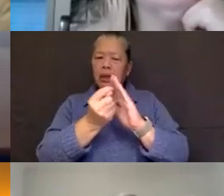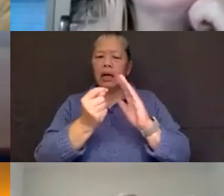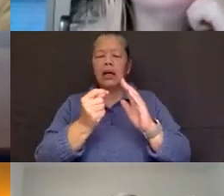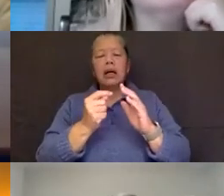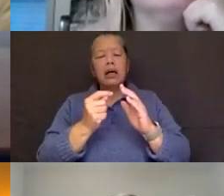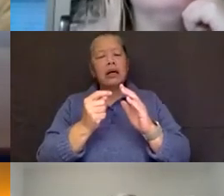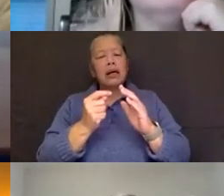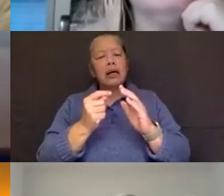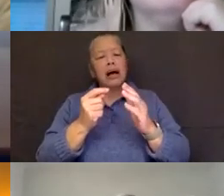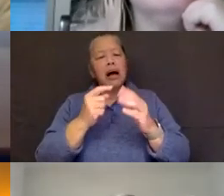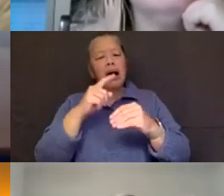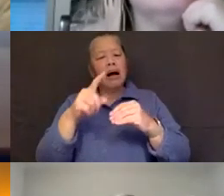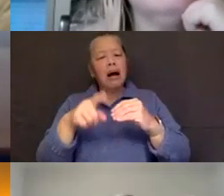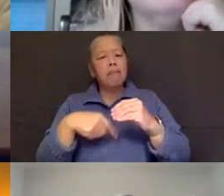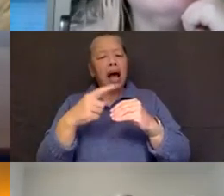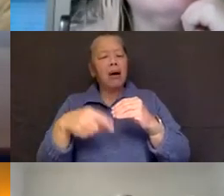about